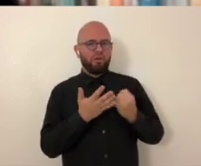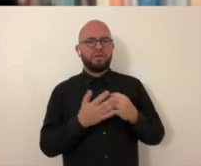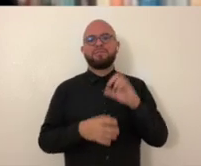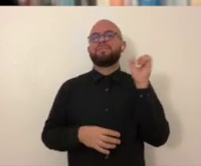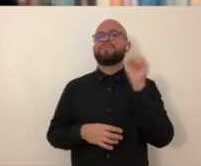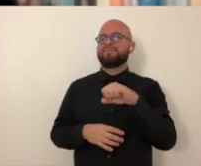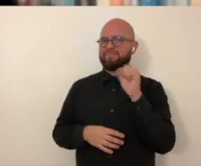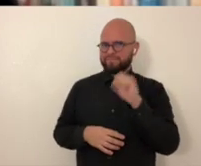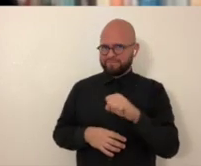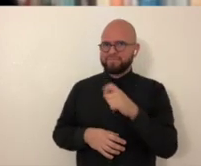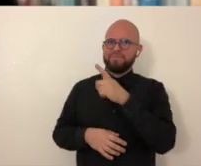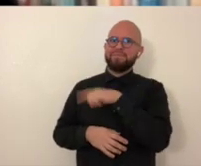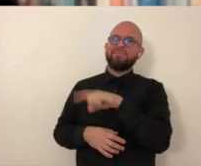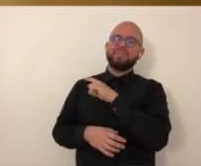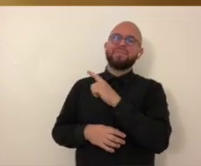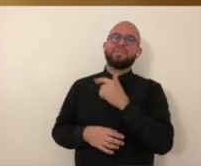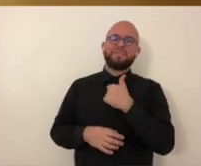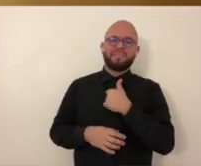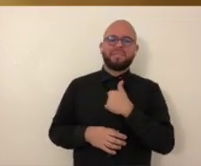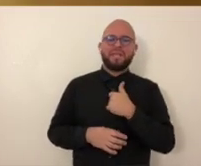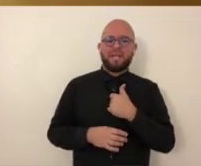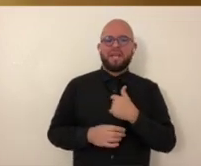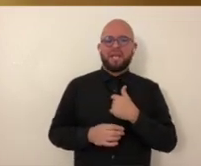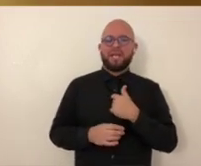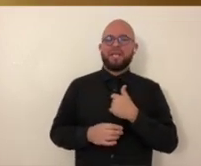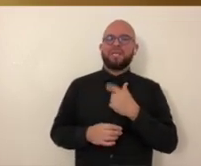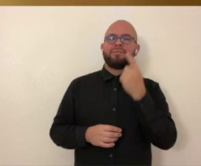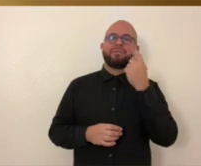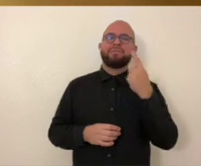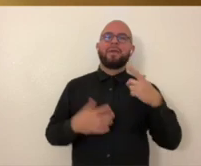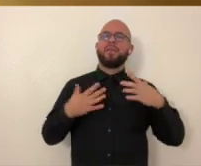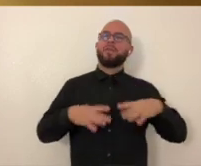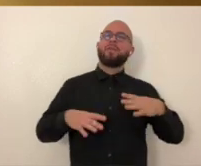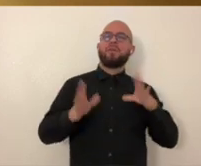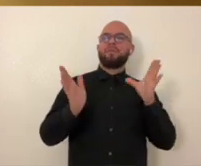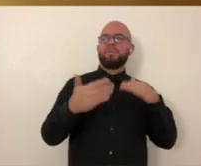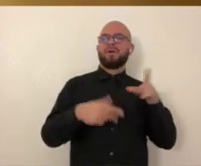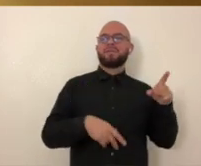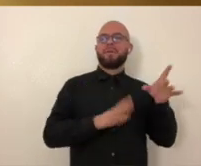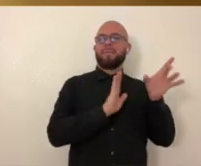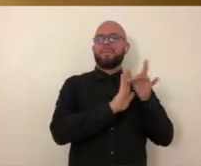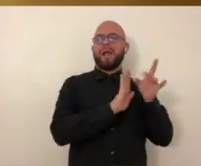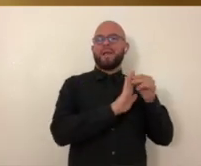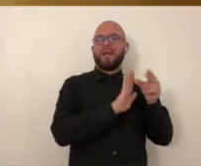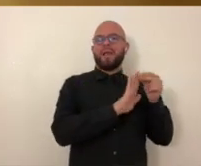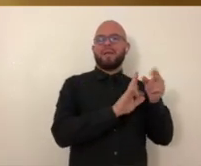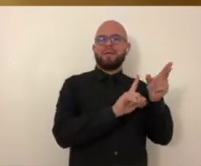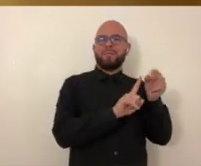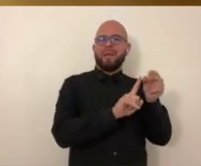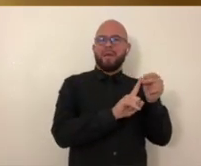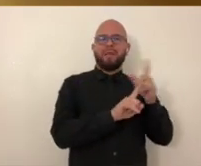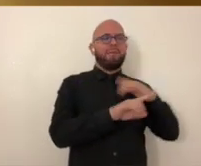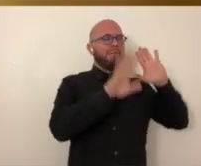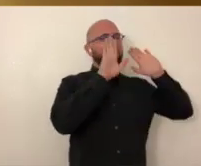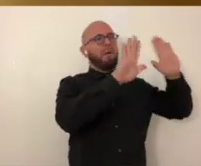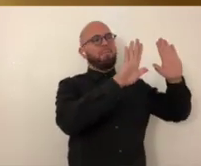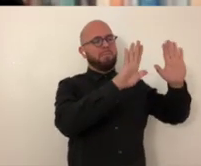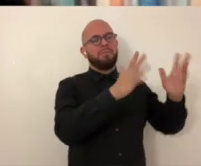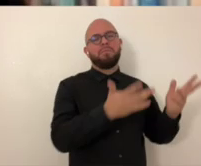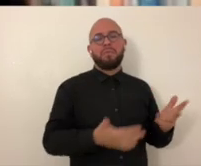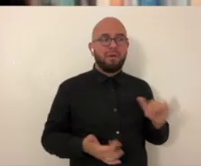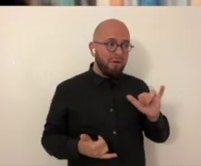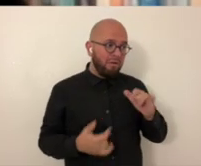art. Yeah, definitely. And I've been, those ones I did, like the clothing boxes are magnetic, so I just